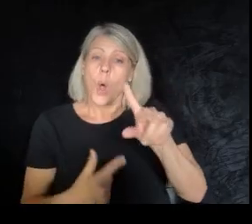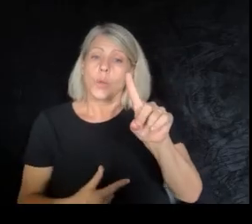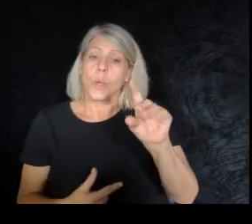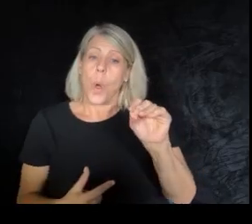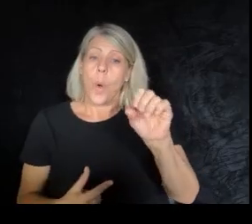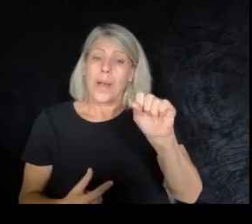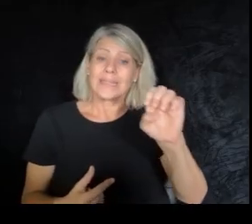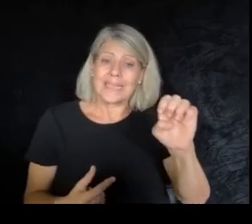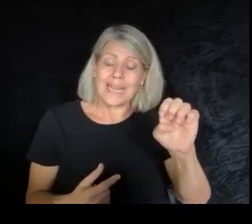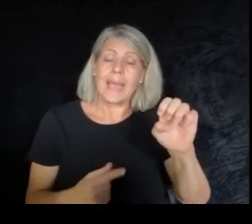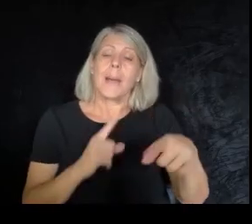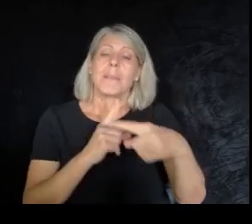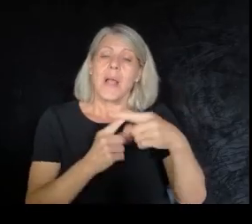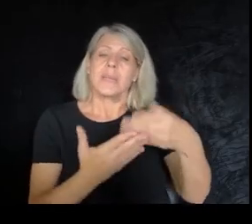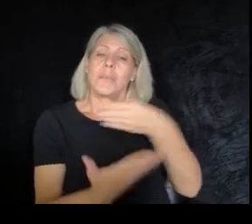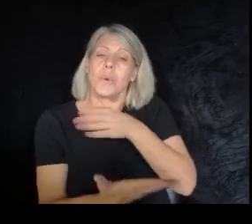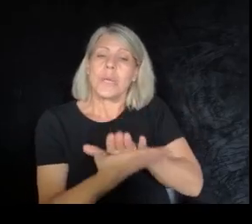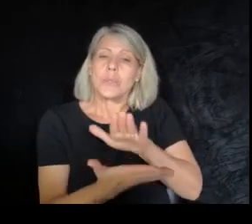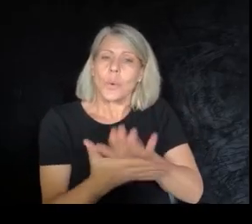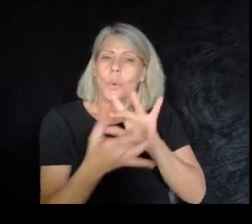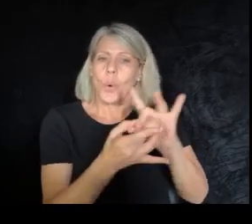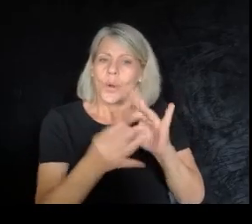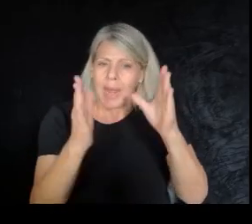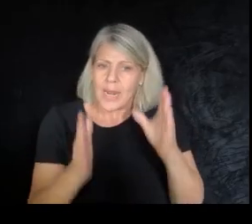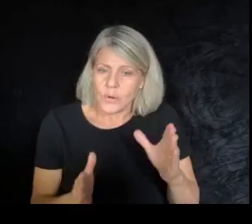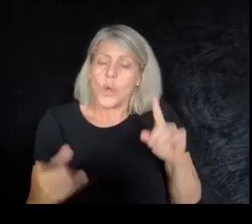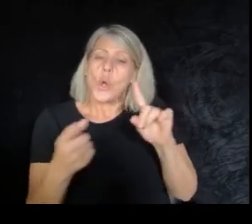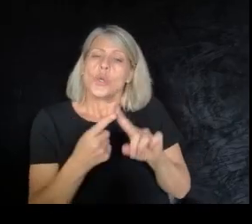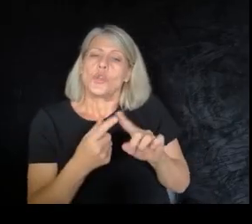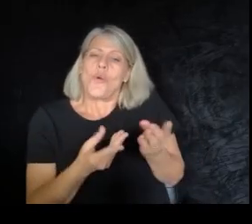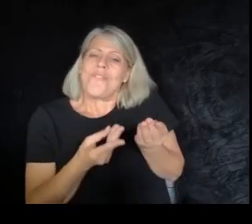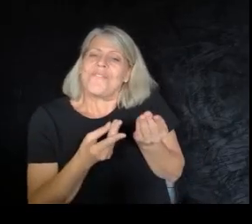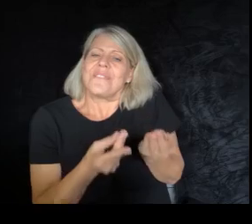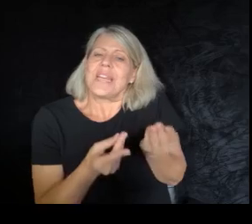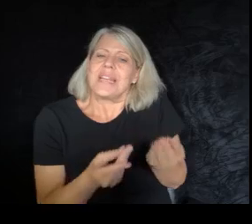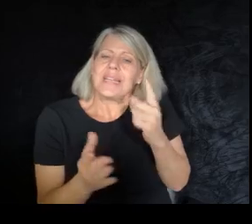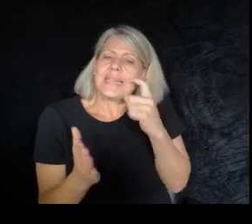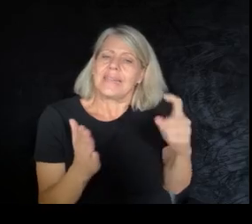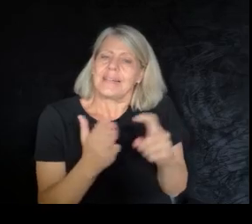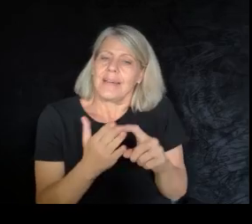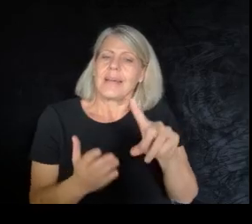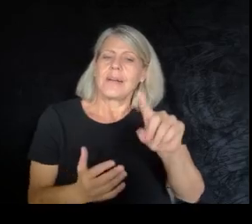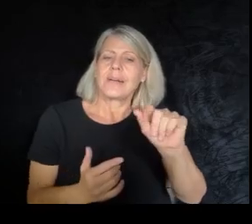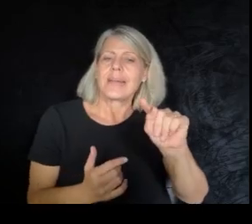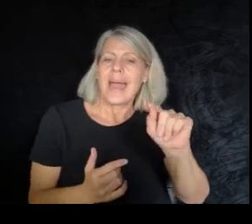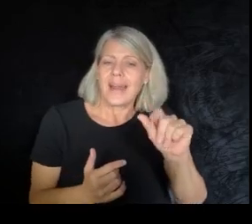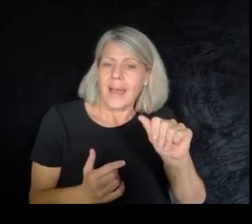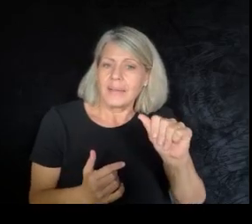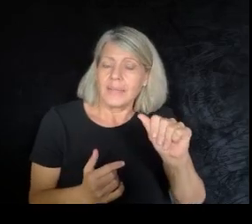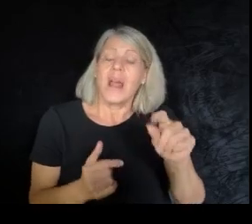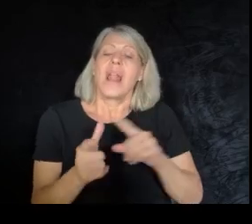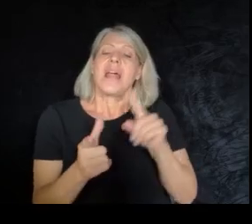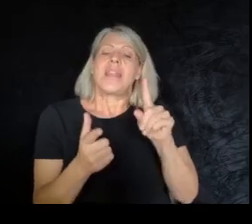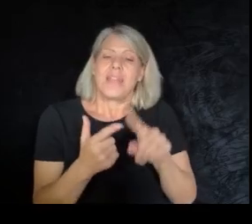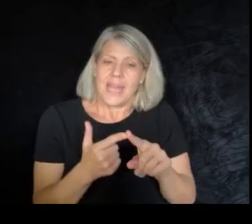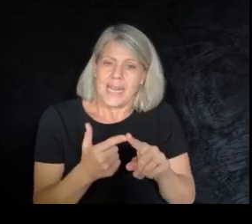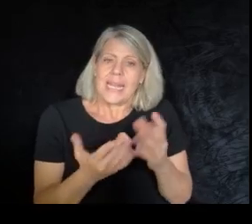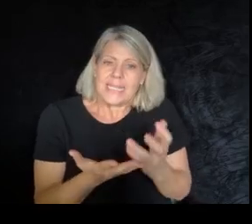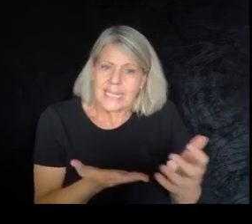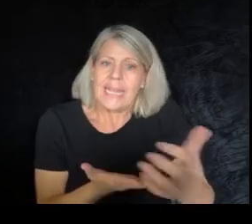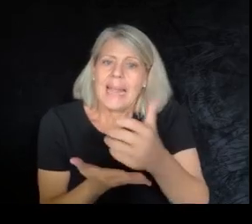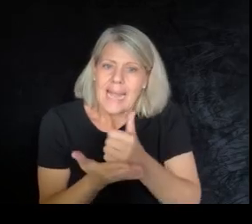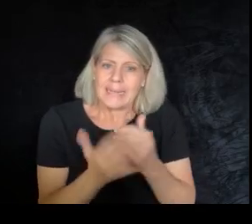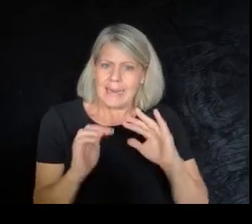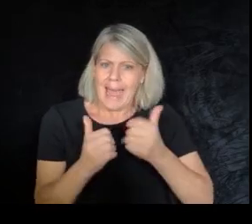preschool coordinators to enter the Indicator 12 data. Data is collected in